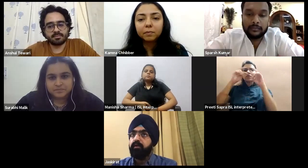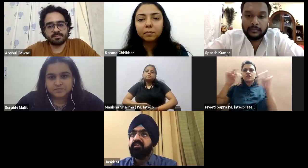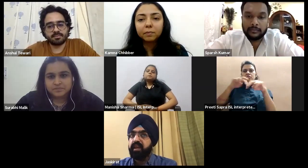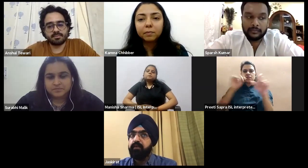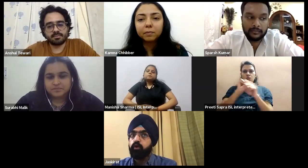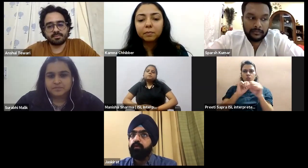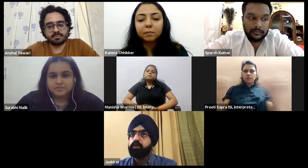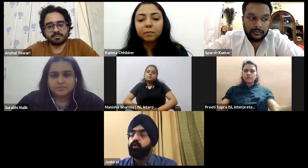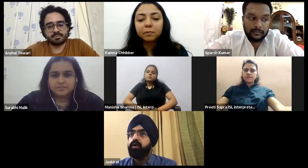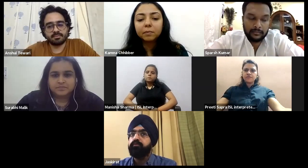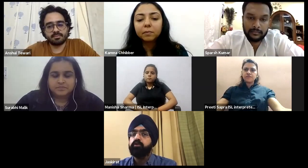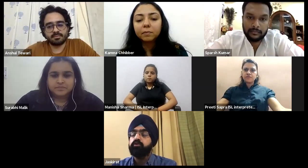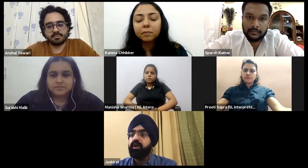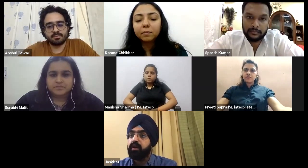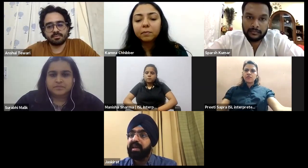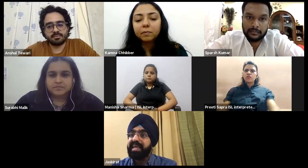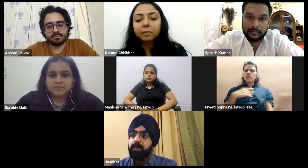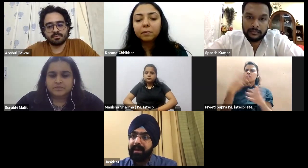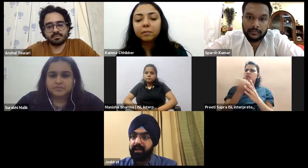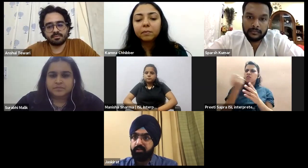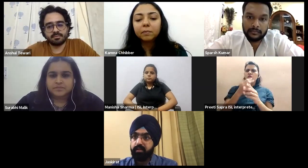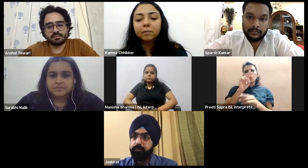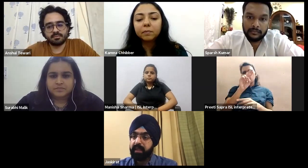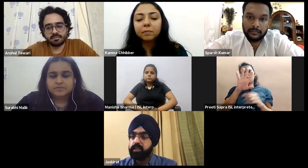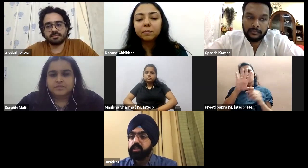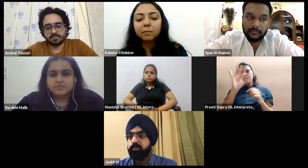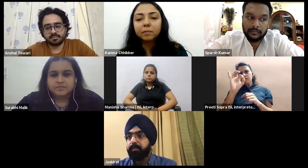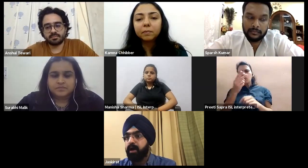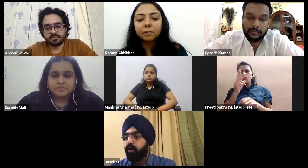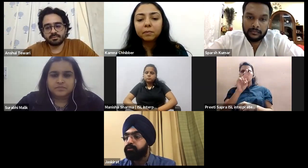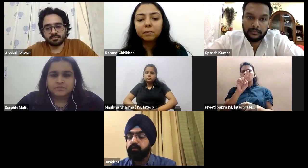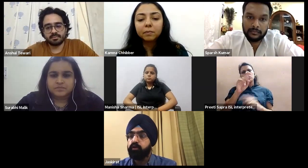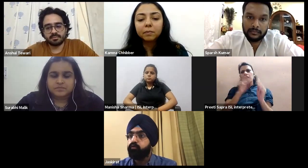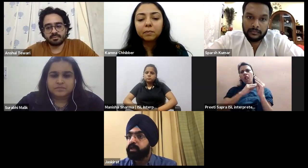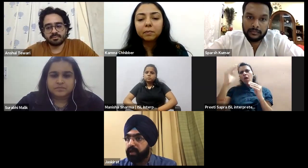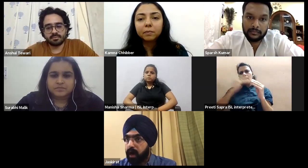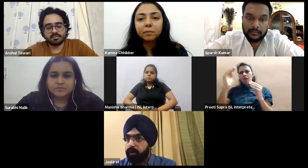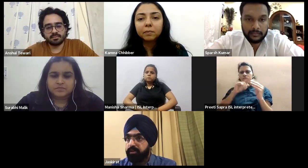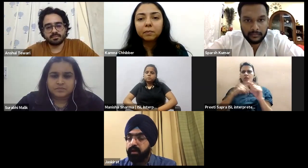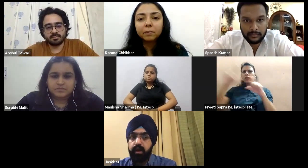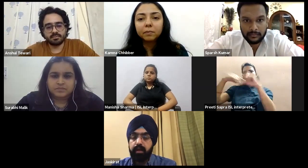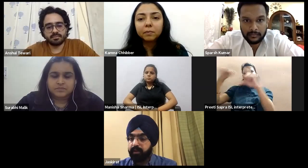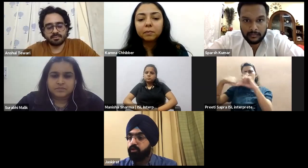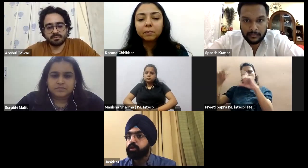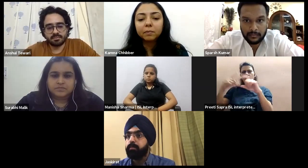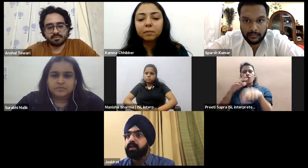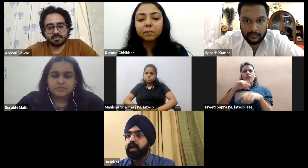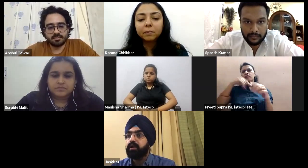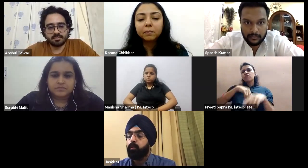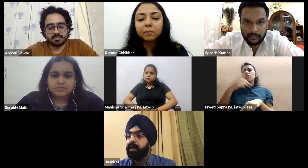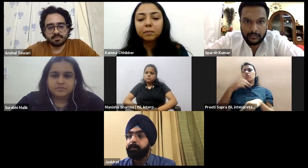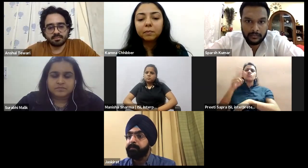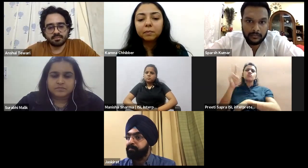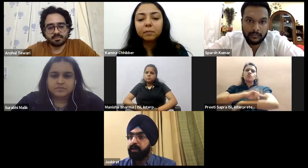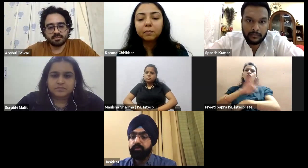We received over 250 to 300 emails in just a span of 24 to 48 hours. And once the social media